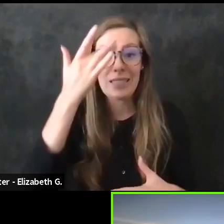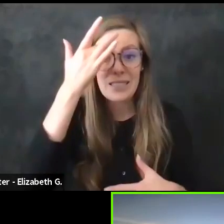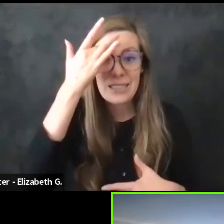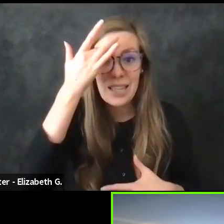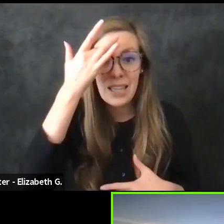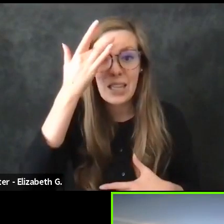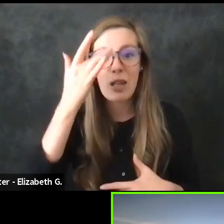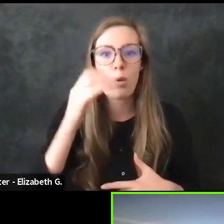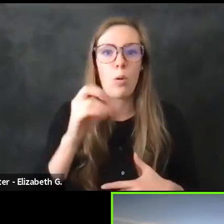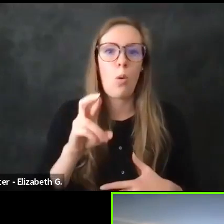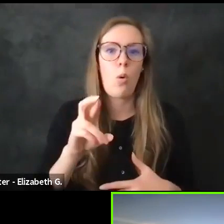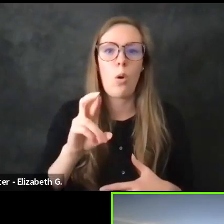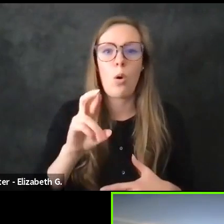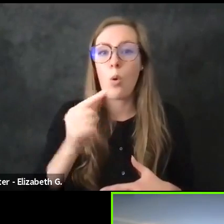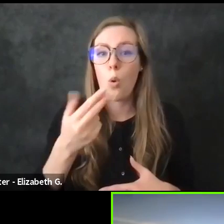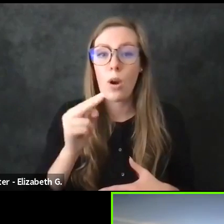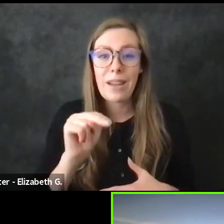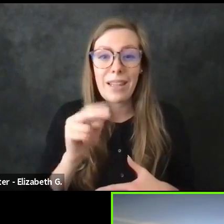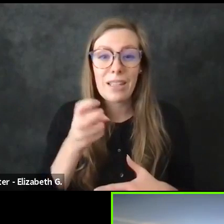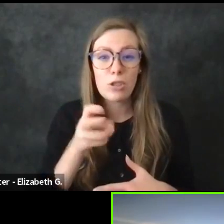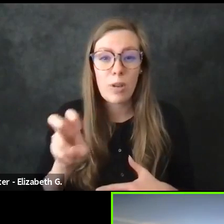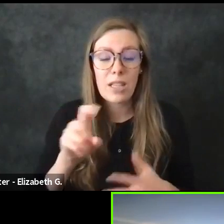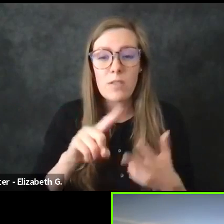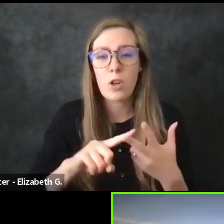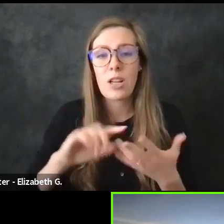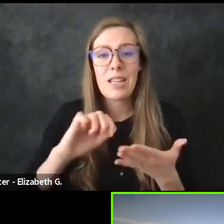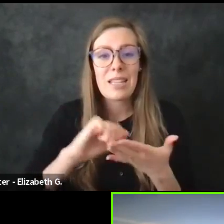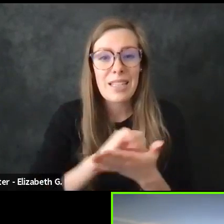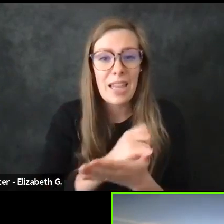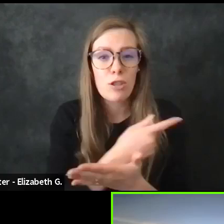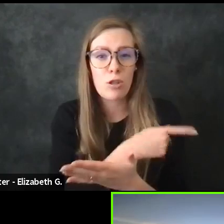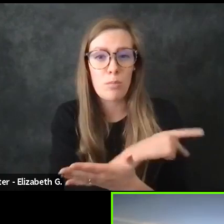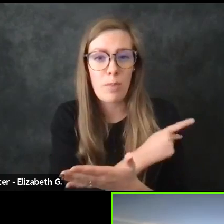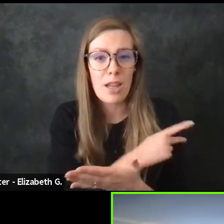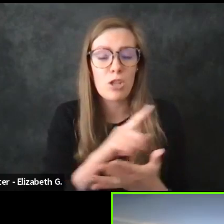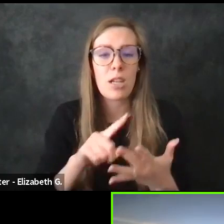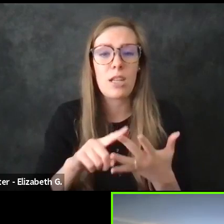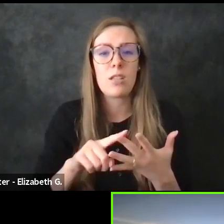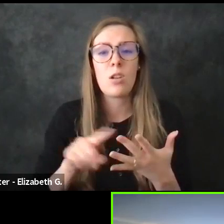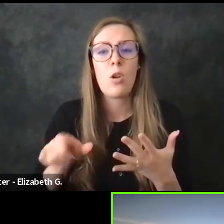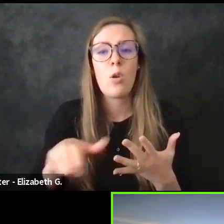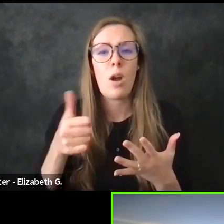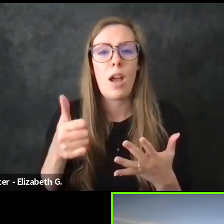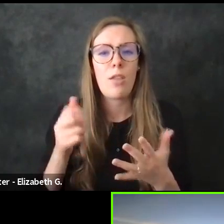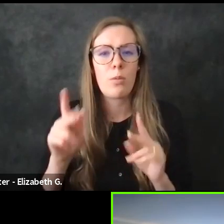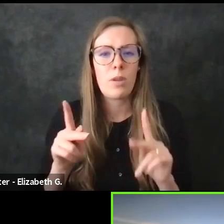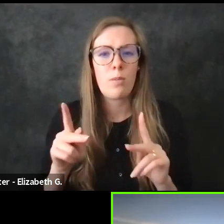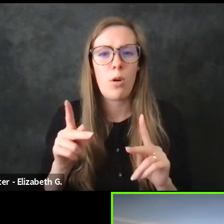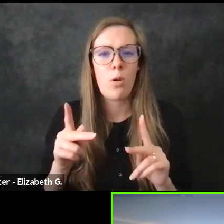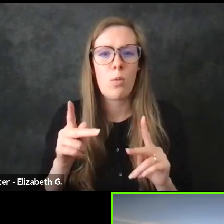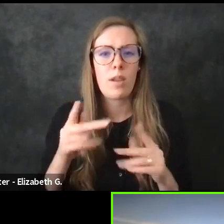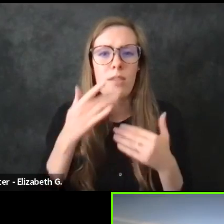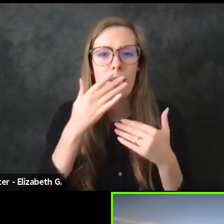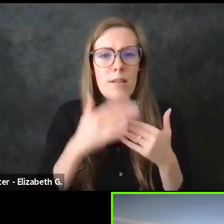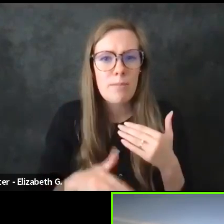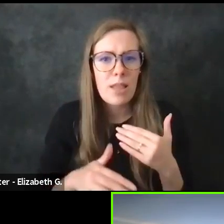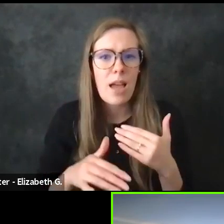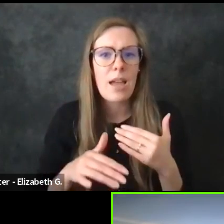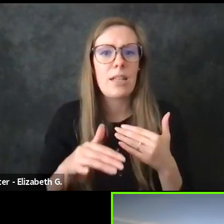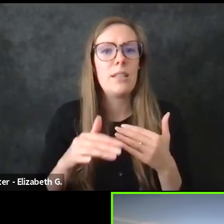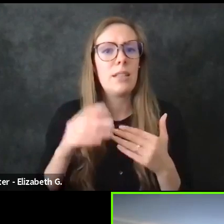who've had organ transplants, cancer patients, or those undergoing hemodialysis or other immunosuppressive